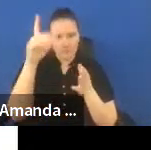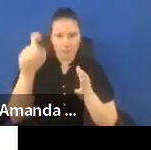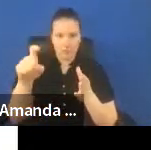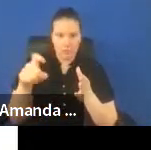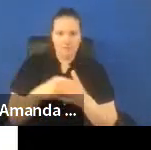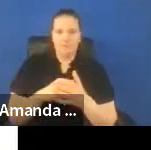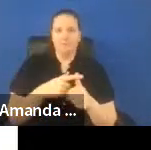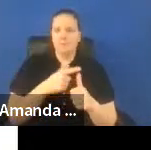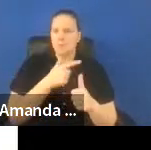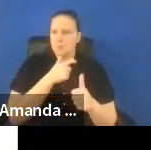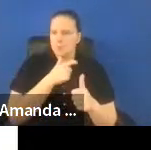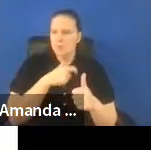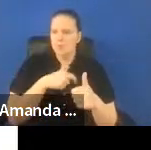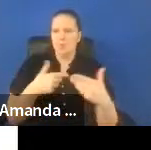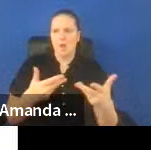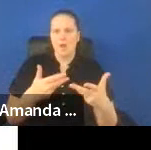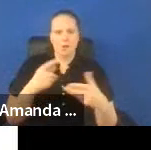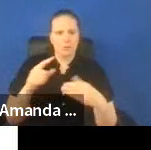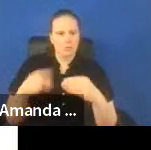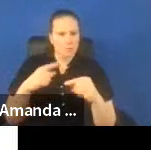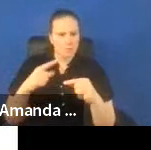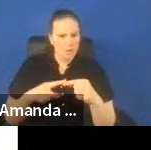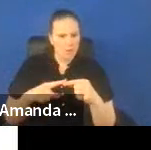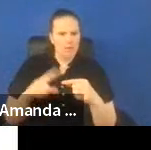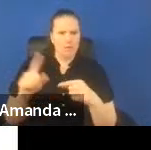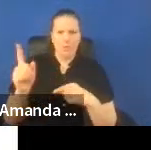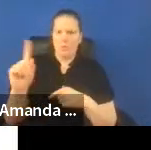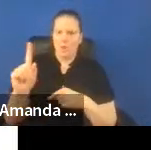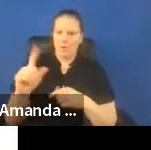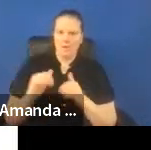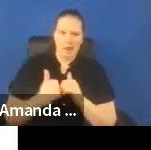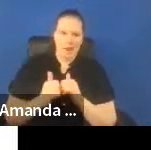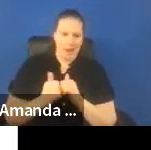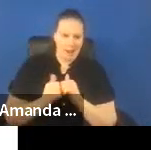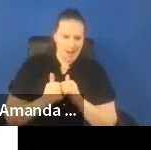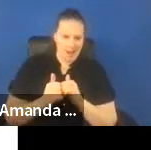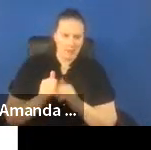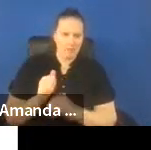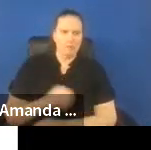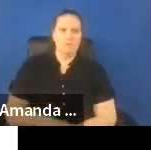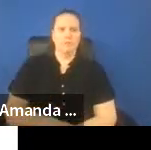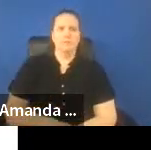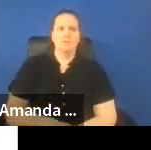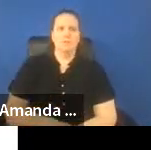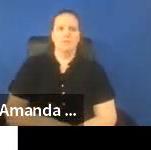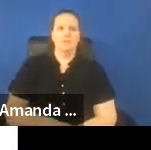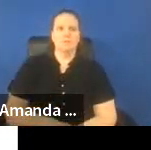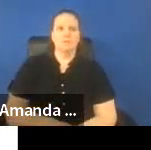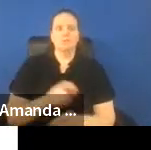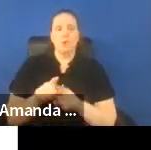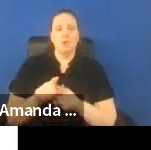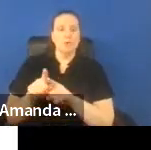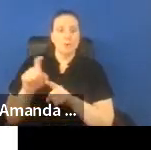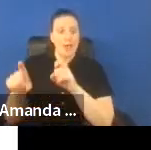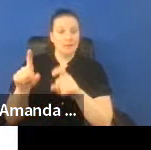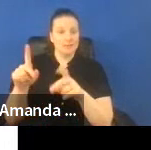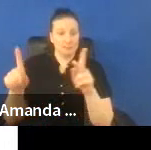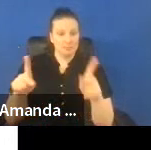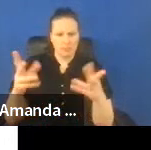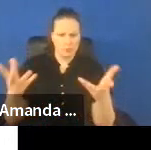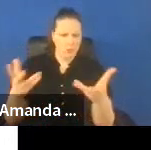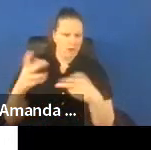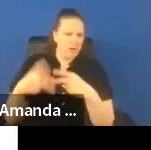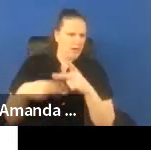who, what, when, where, how. And we'll also ask individuals what type